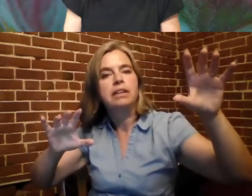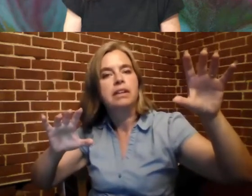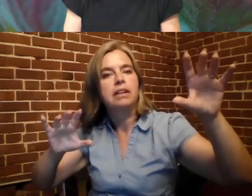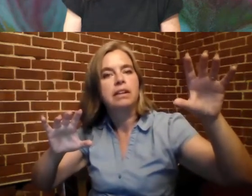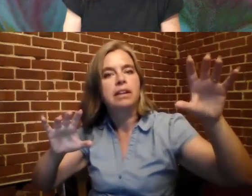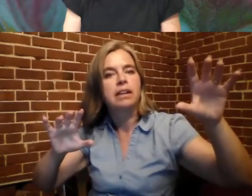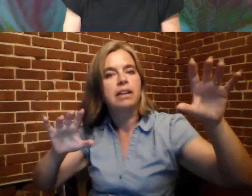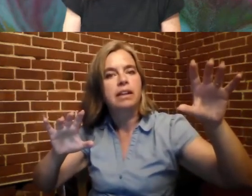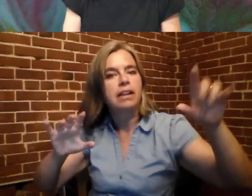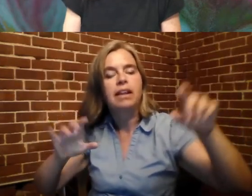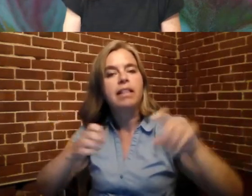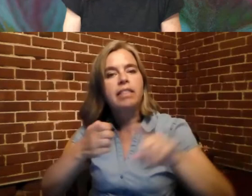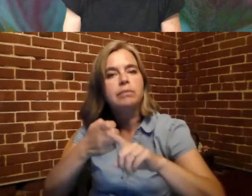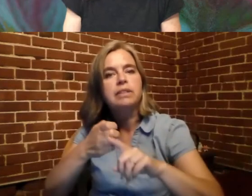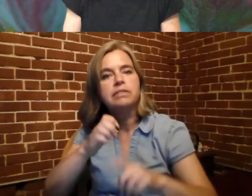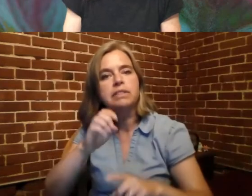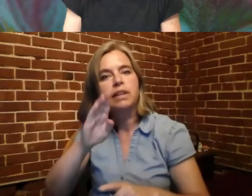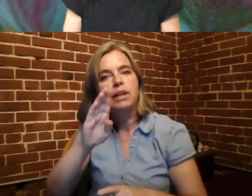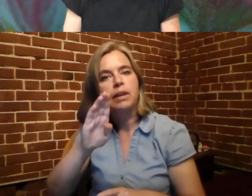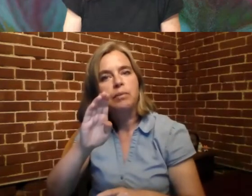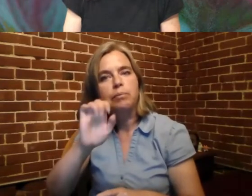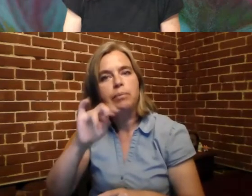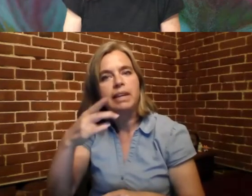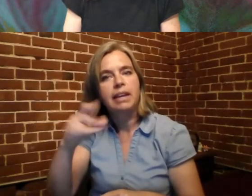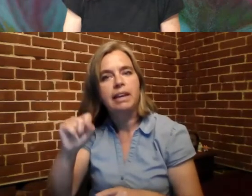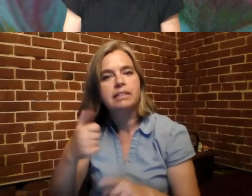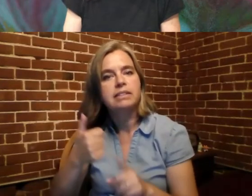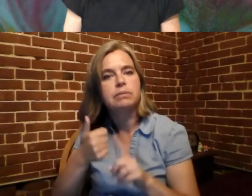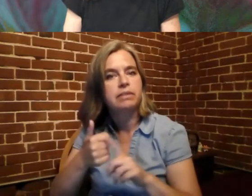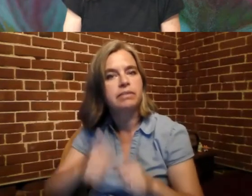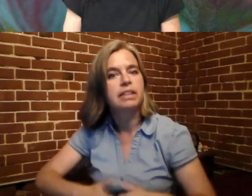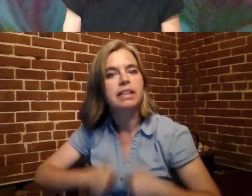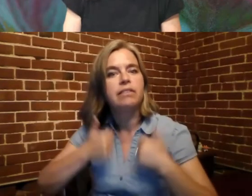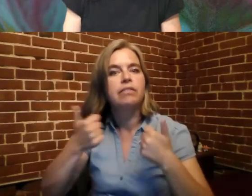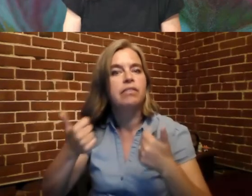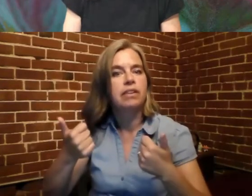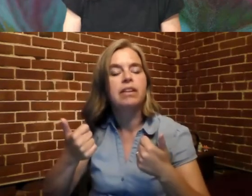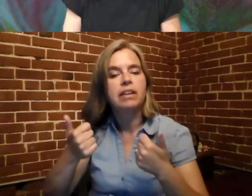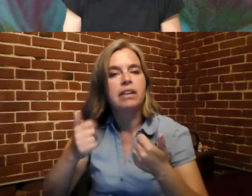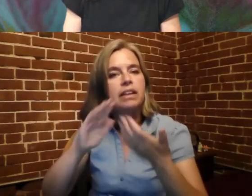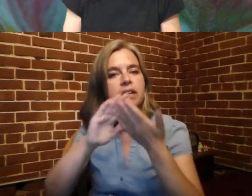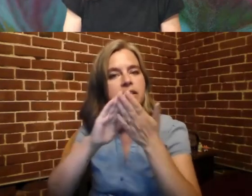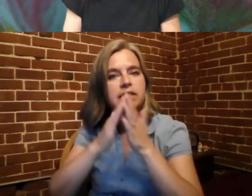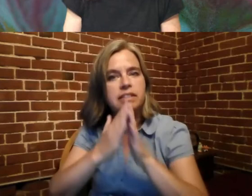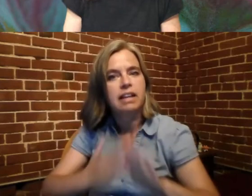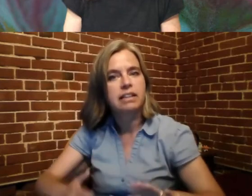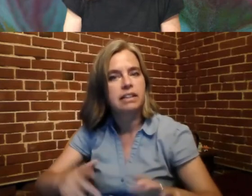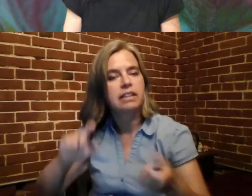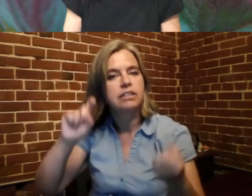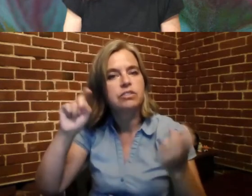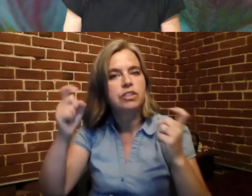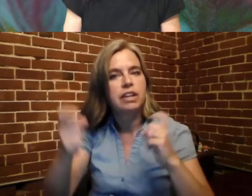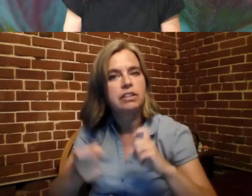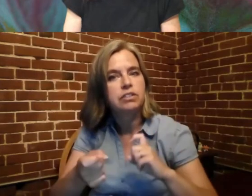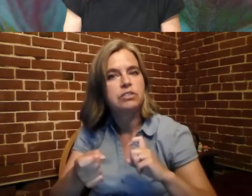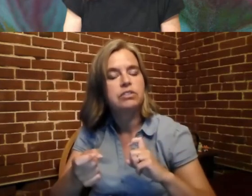They're beings, and they have life, and they silently transforms. And so I think that's probably the